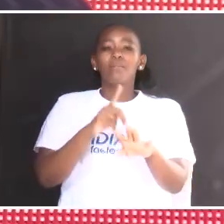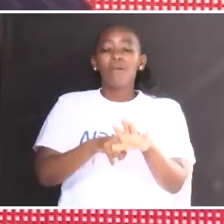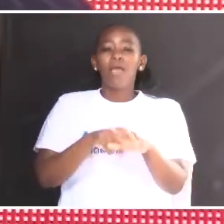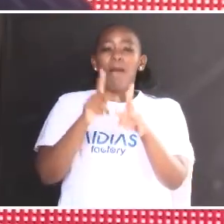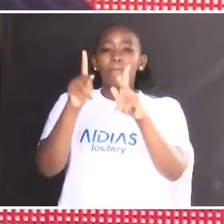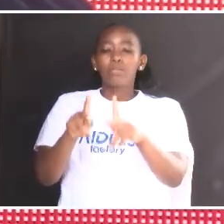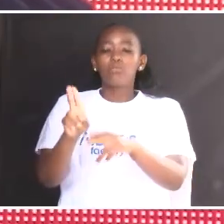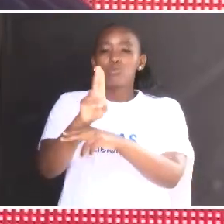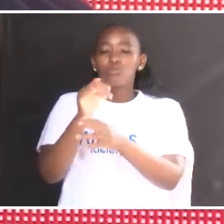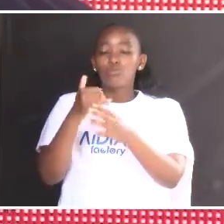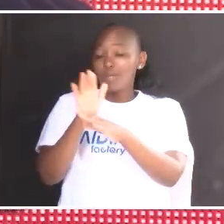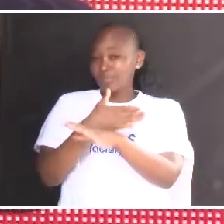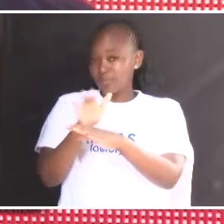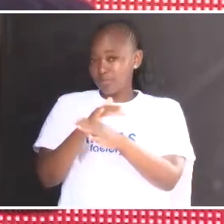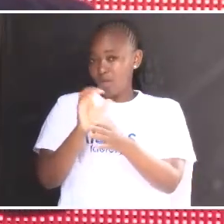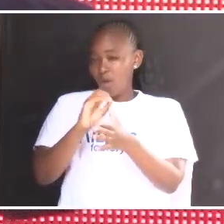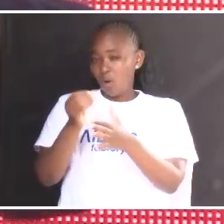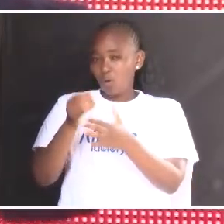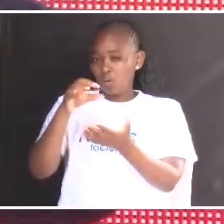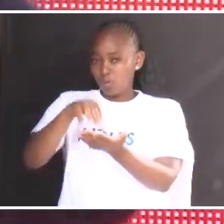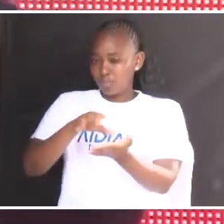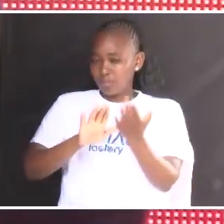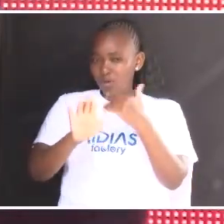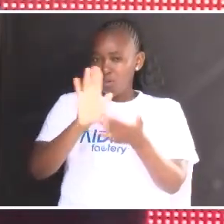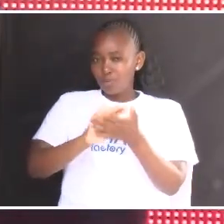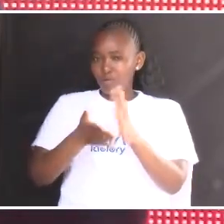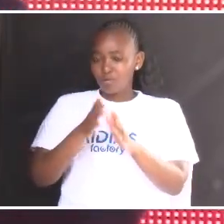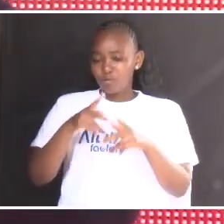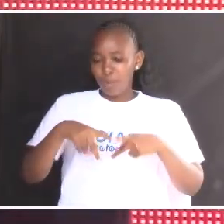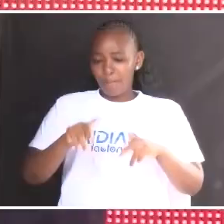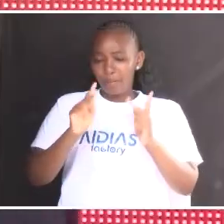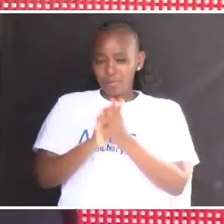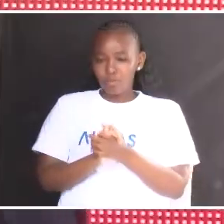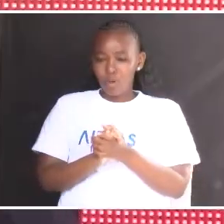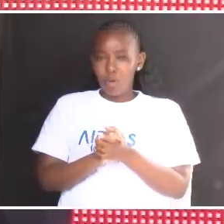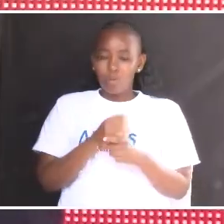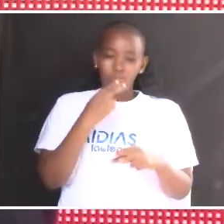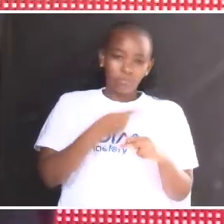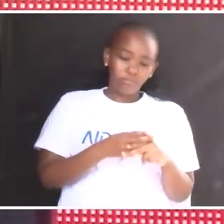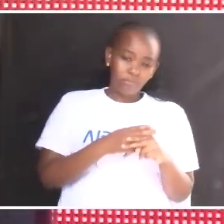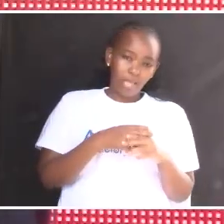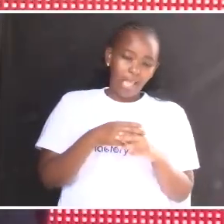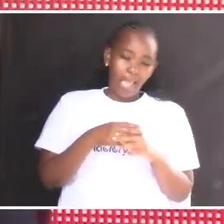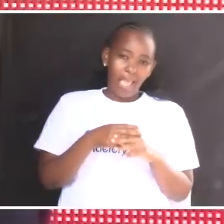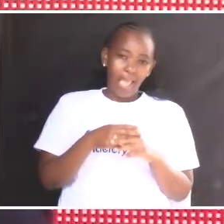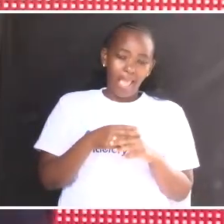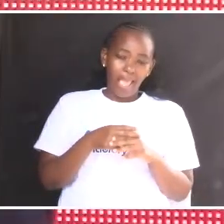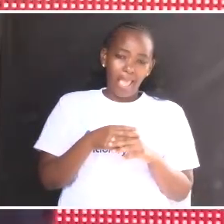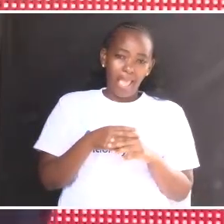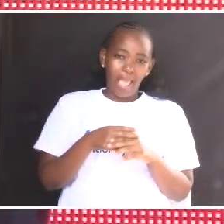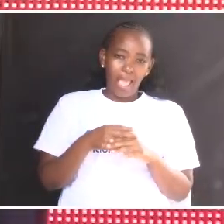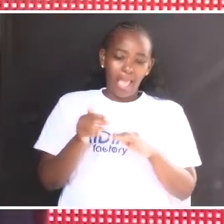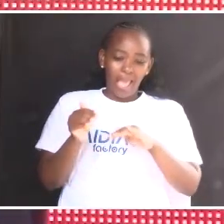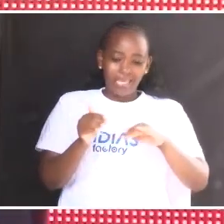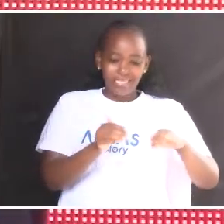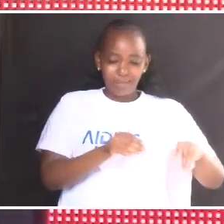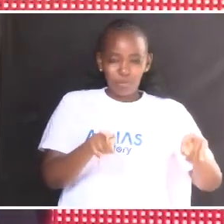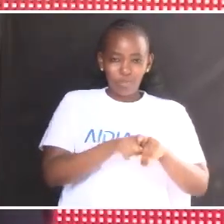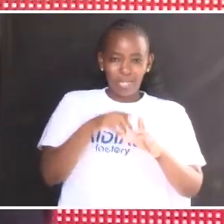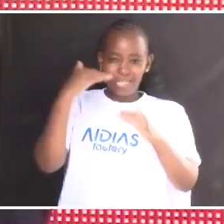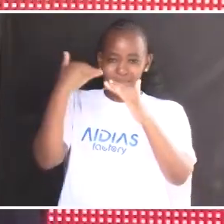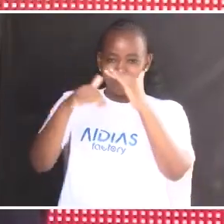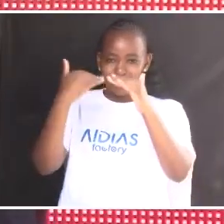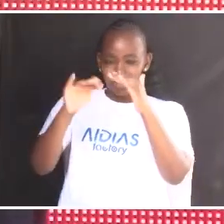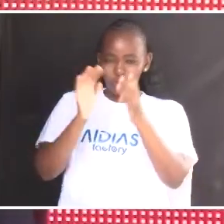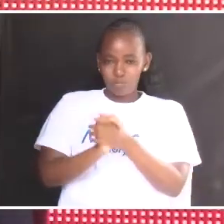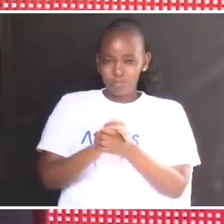ataweza tumia wimbo yako ama content yako bila ruhusa yako. Tunaziita exemptions and limitations.